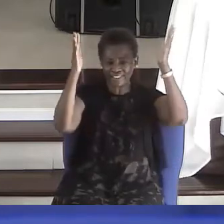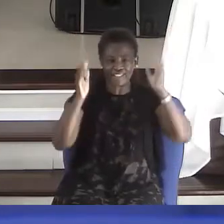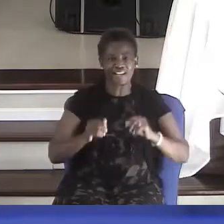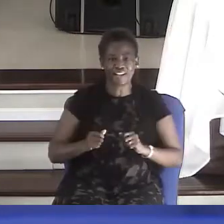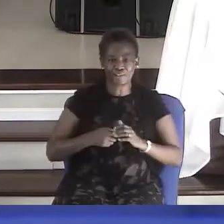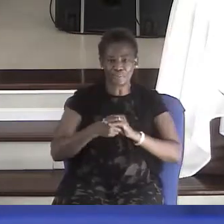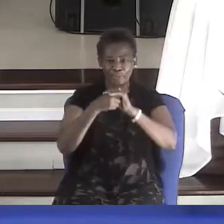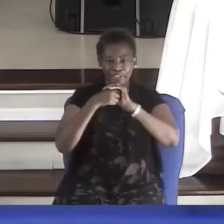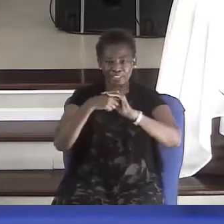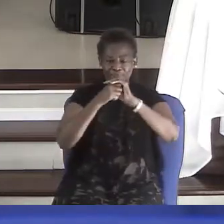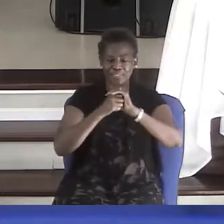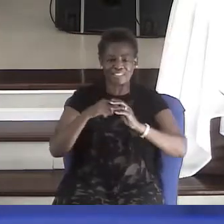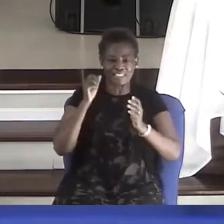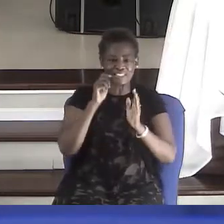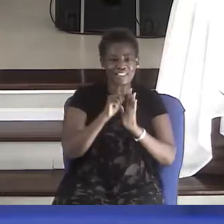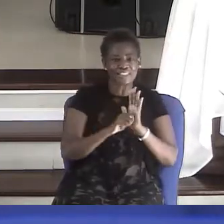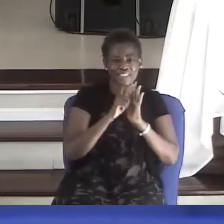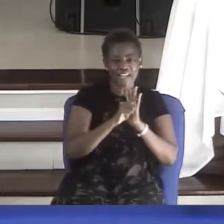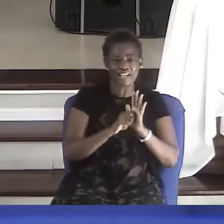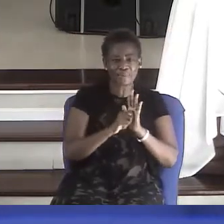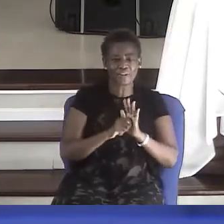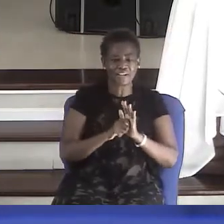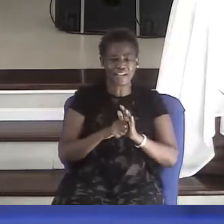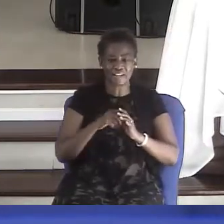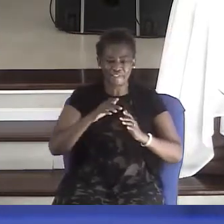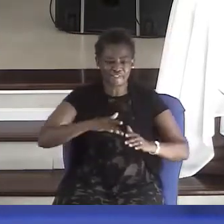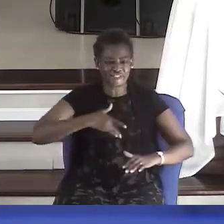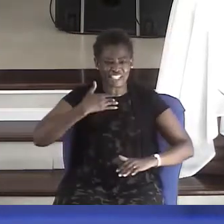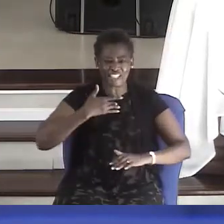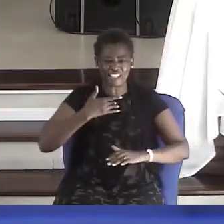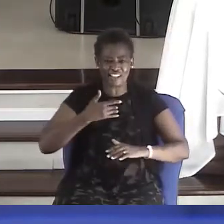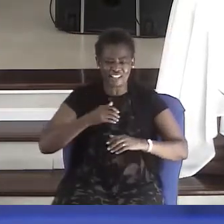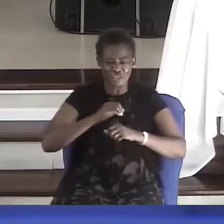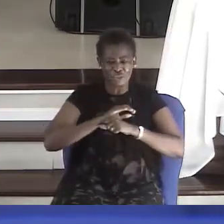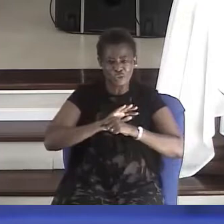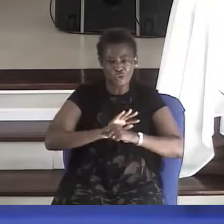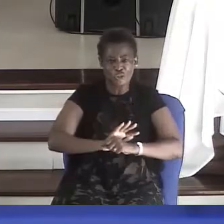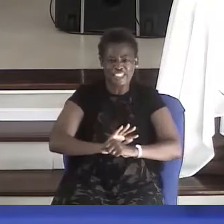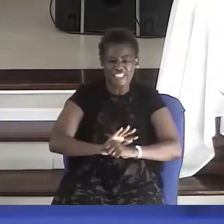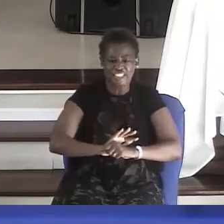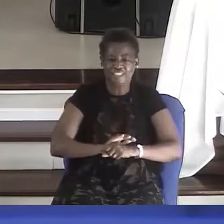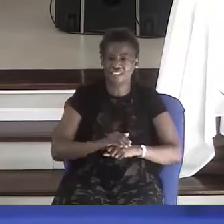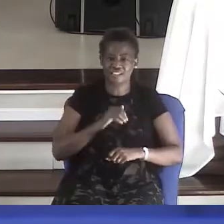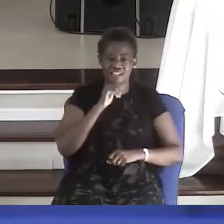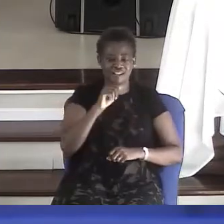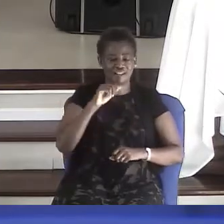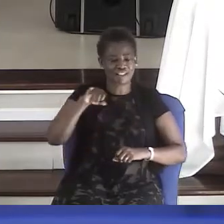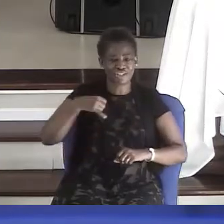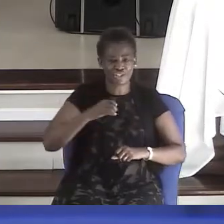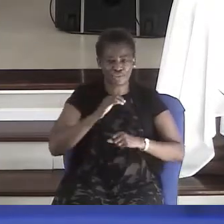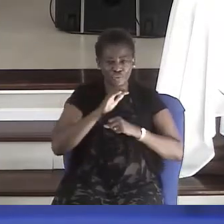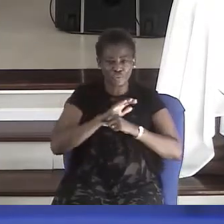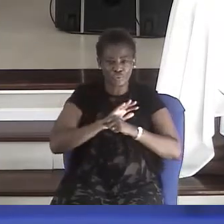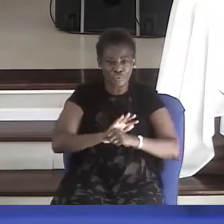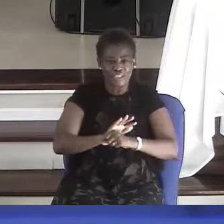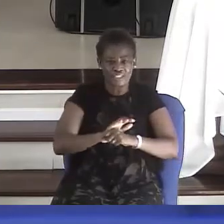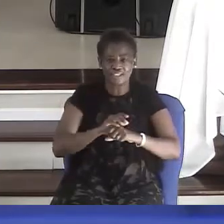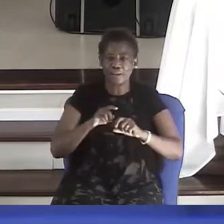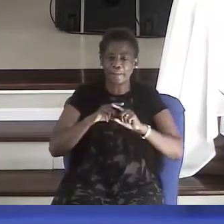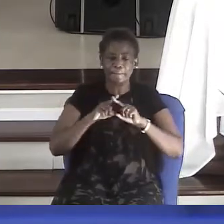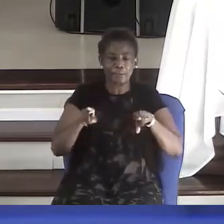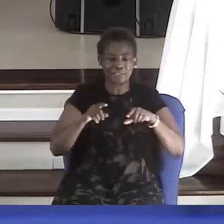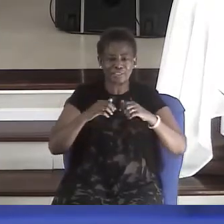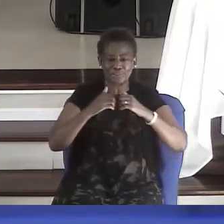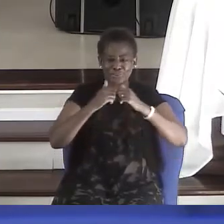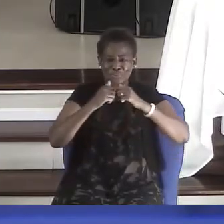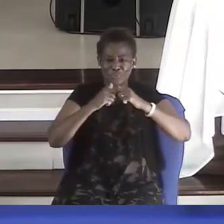not just stressed, but stretched. And I'm going to be begging for some understanding. I